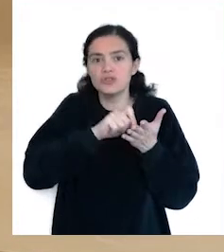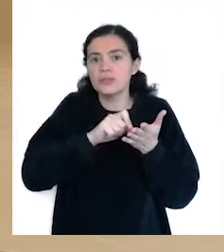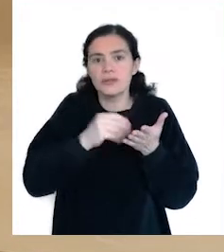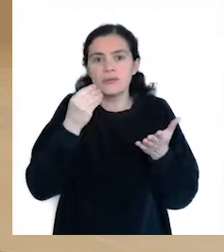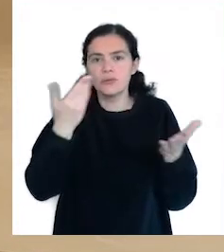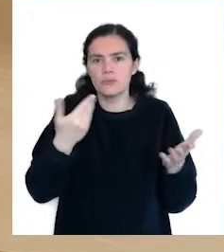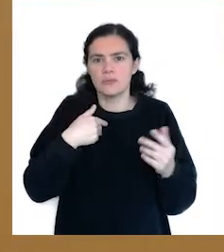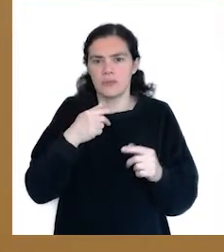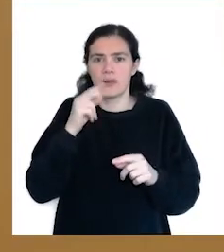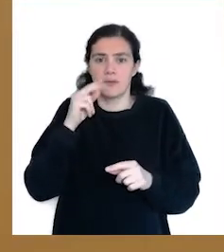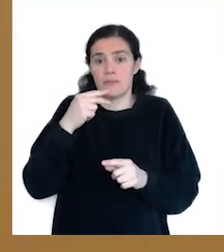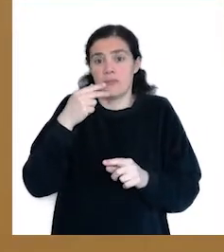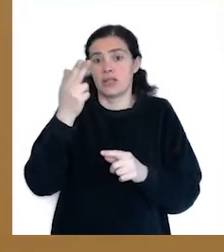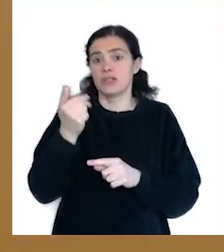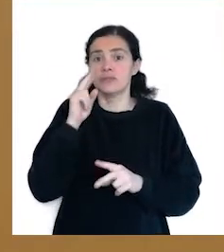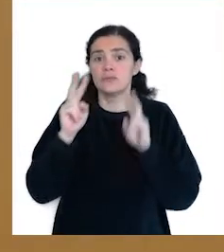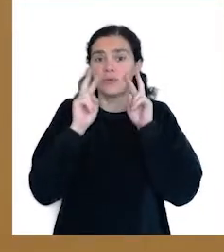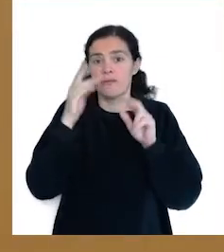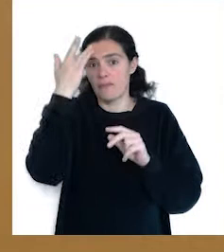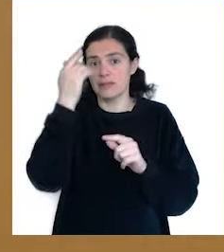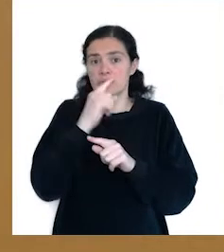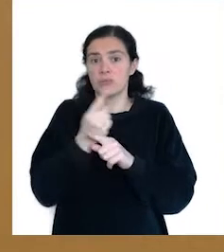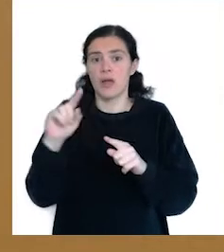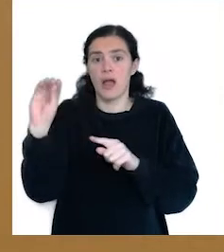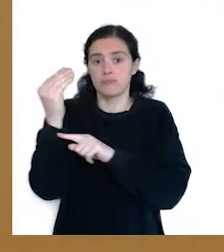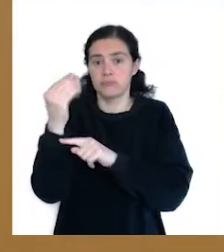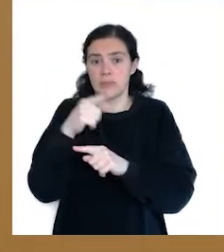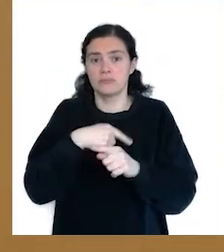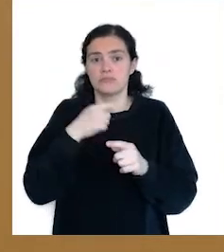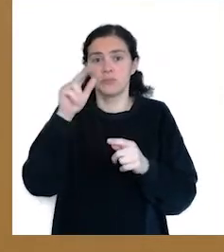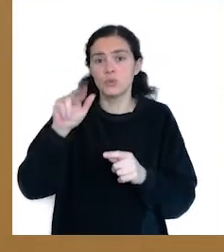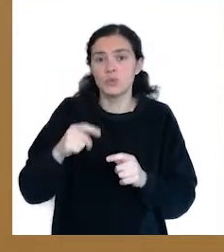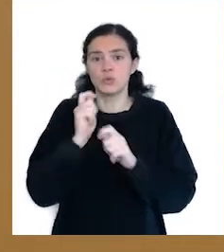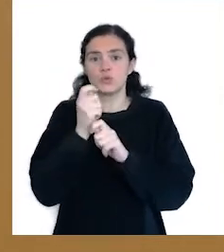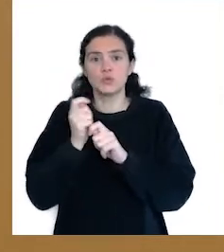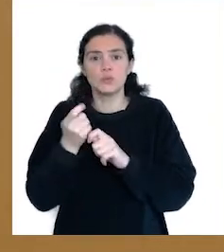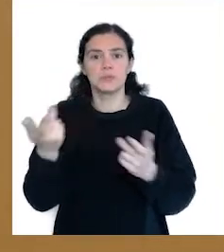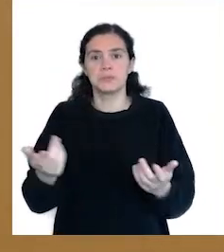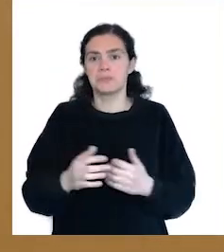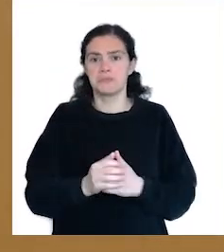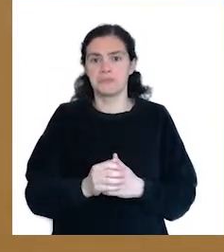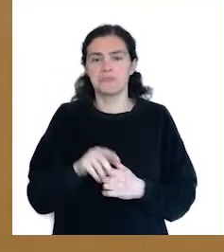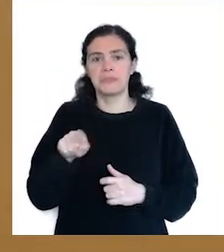write this history. With visual art, it's easy because you have objects, painting, sculpture.